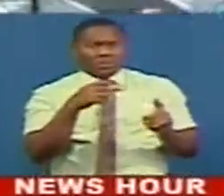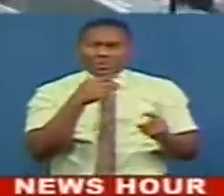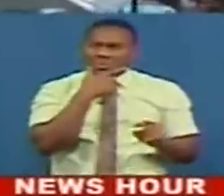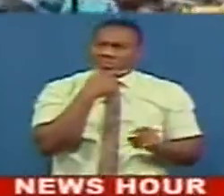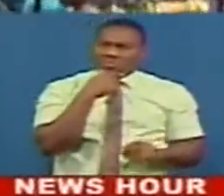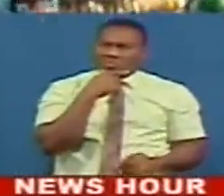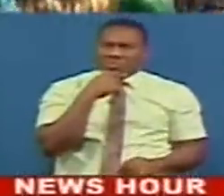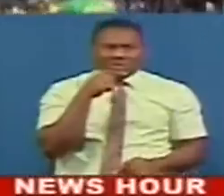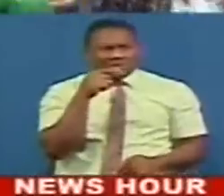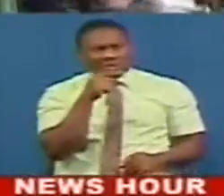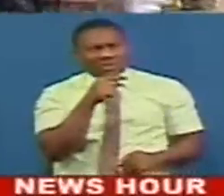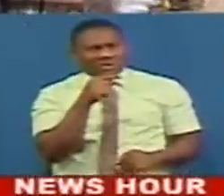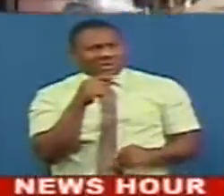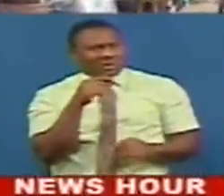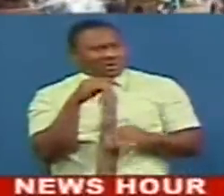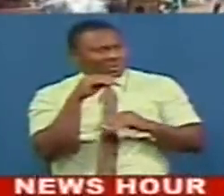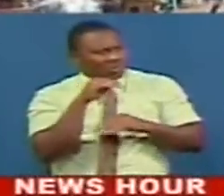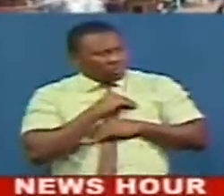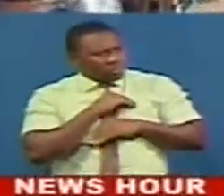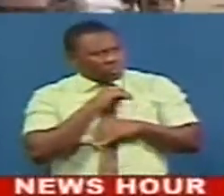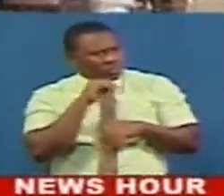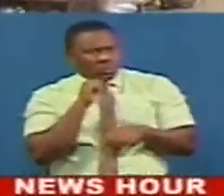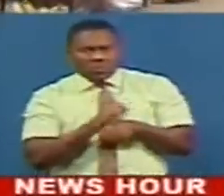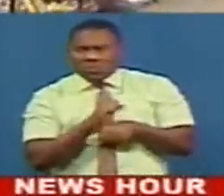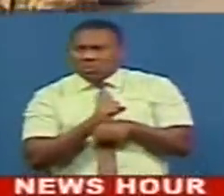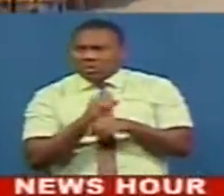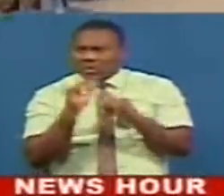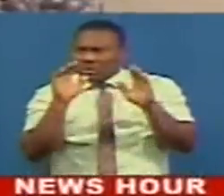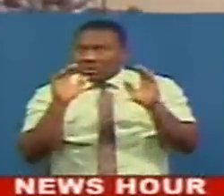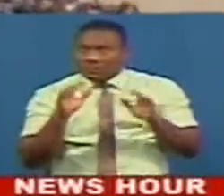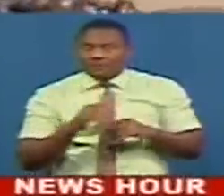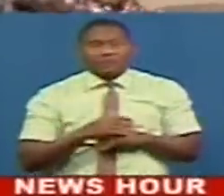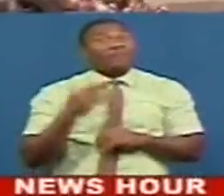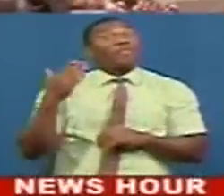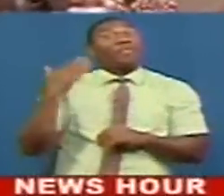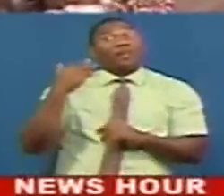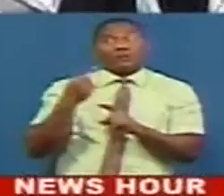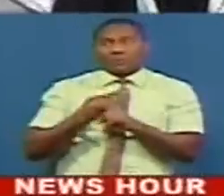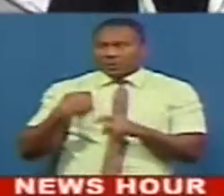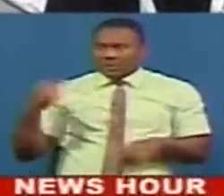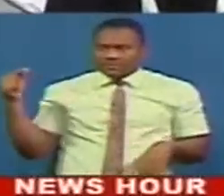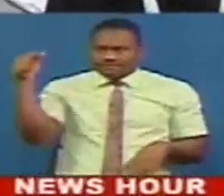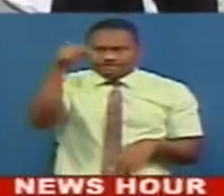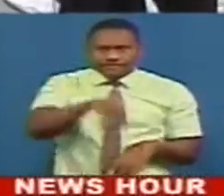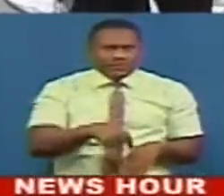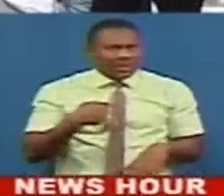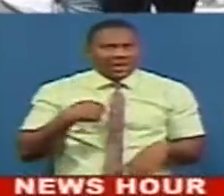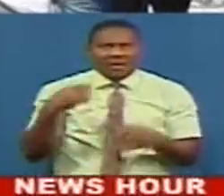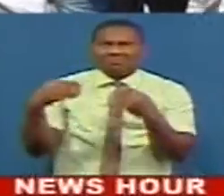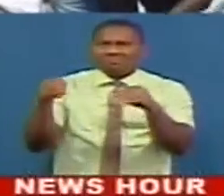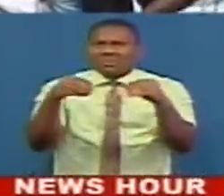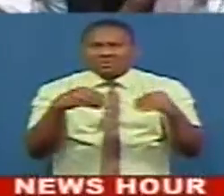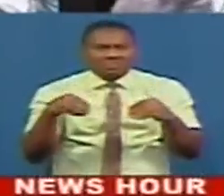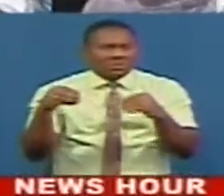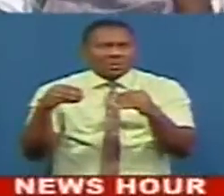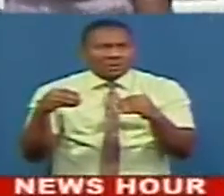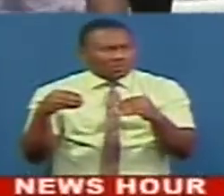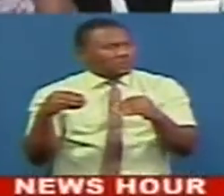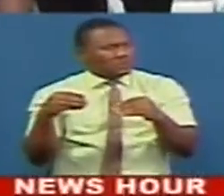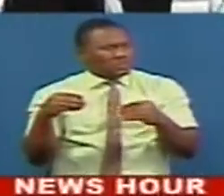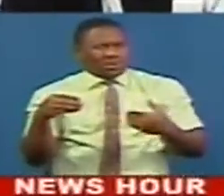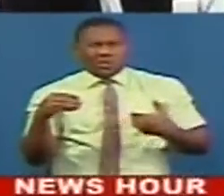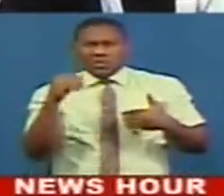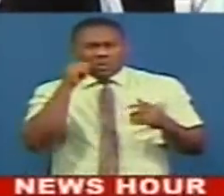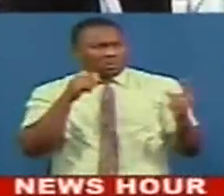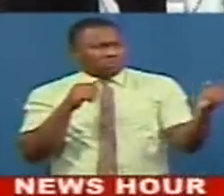Rebecca Amuzu says she was so satisfied with Fadila's services. Somewhere last month, I came here and I was shopping. Then this